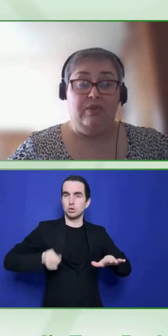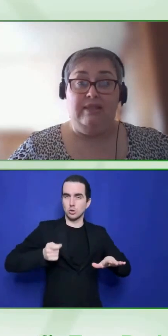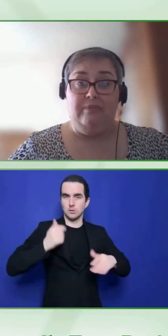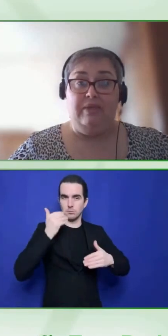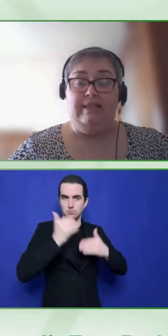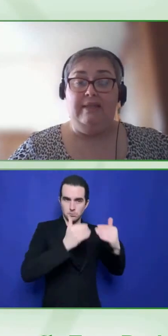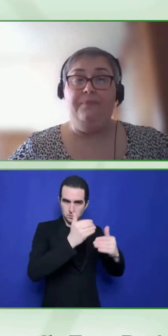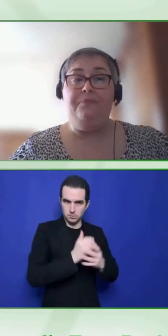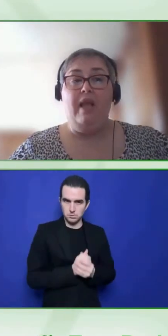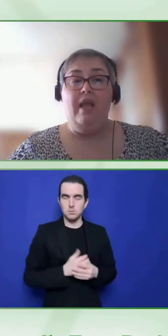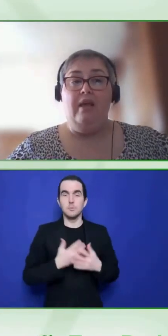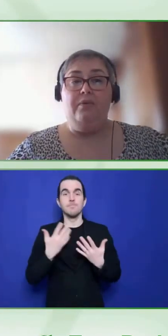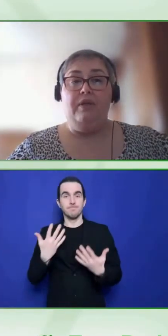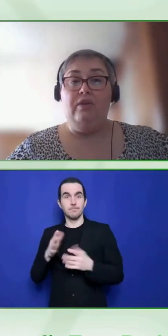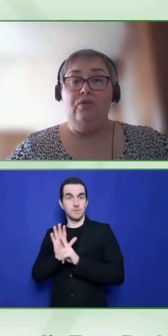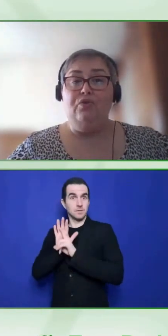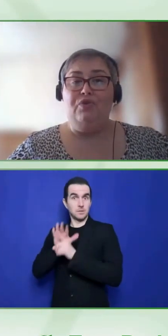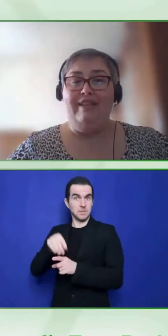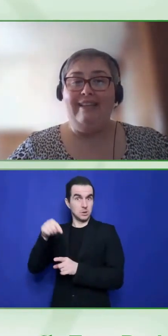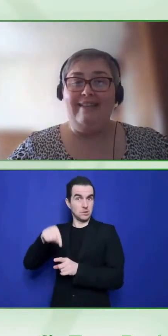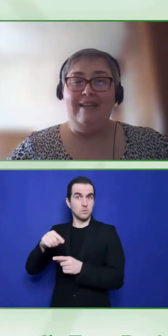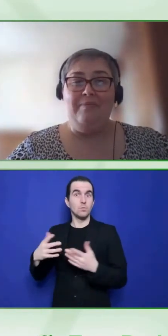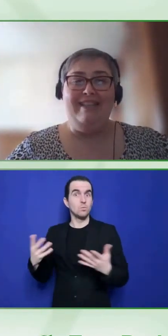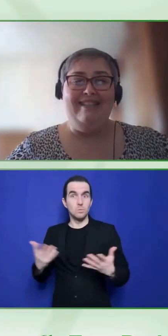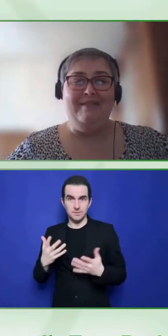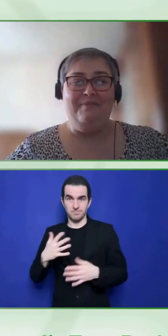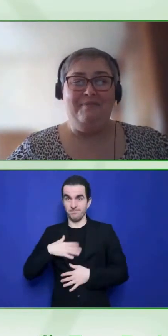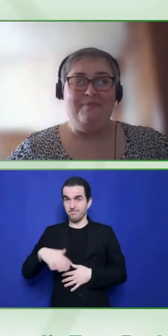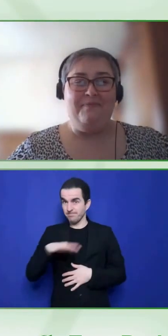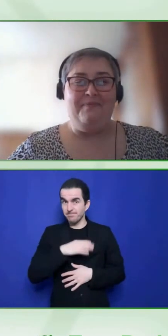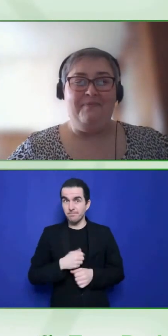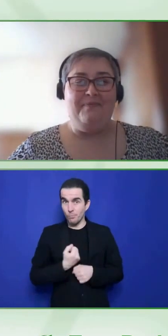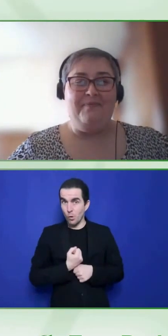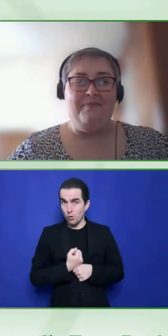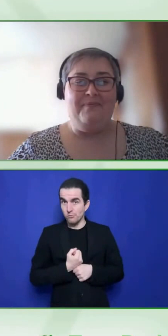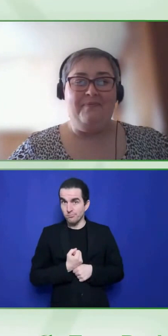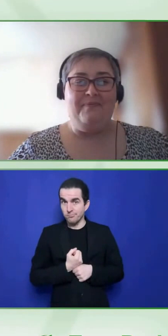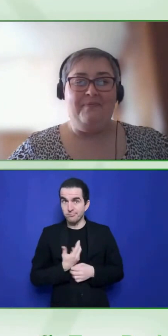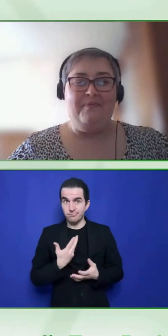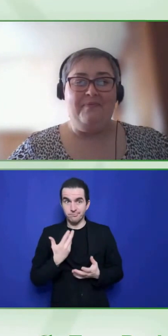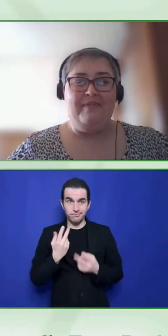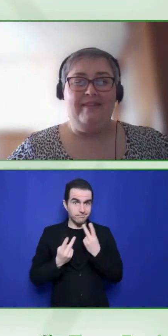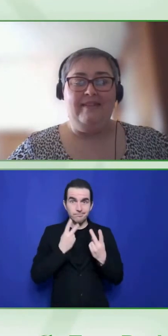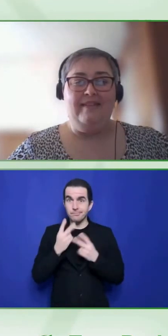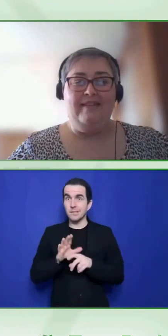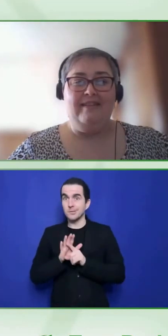and persons with disability. We can go to the next slide, please.